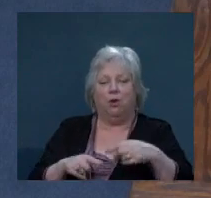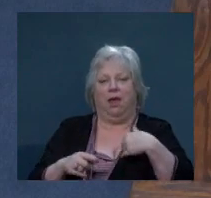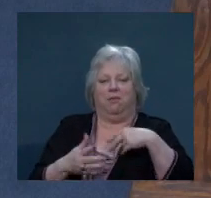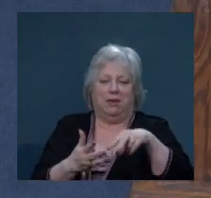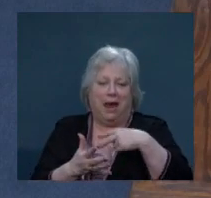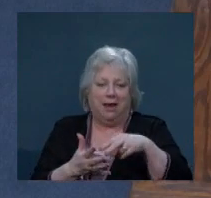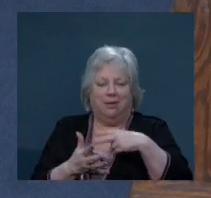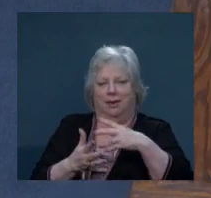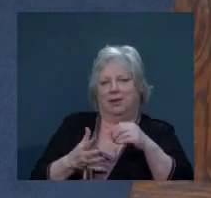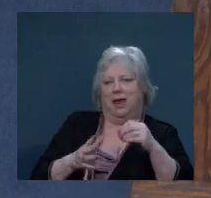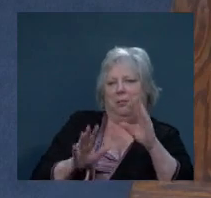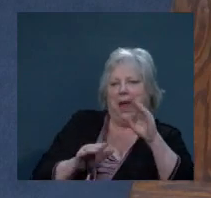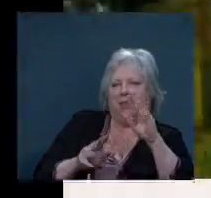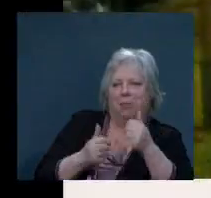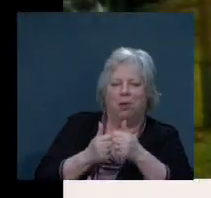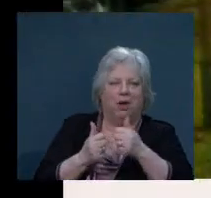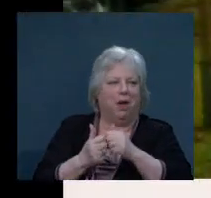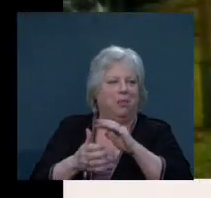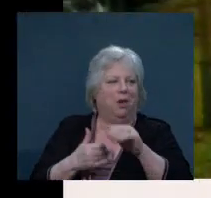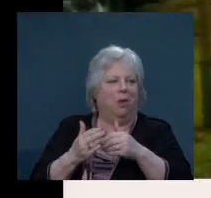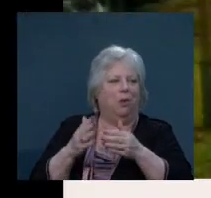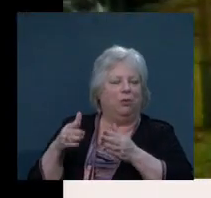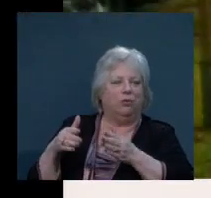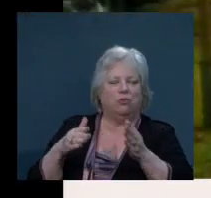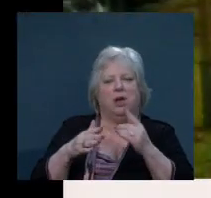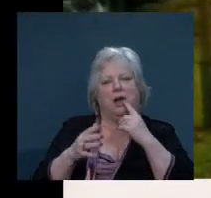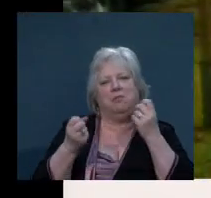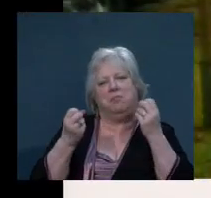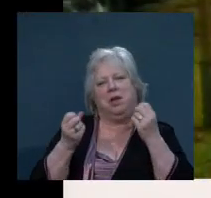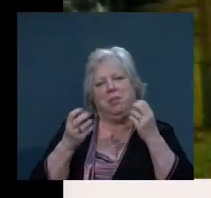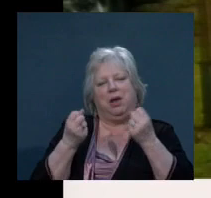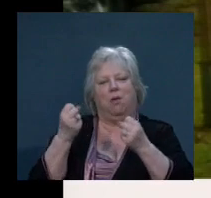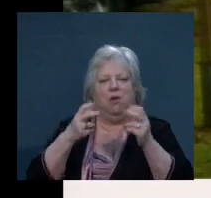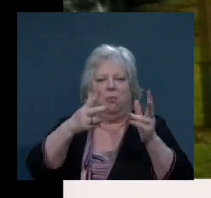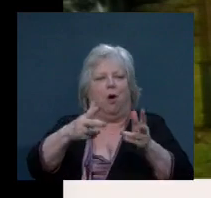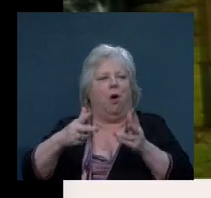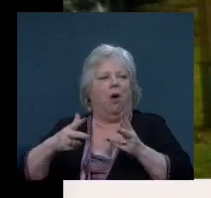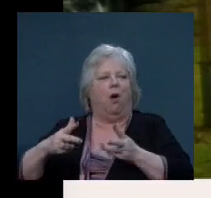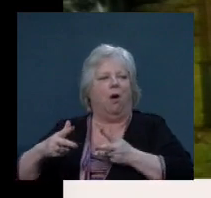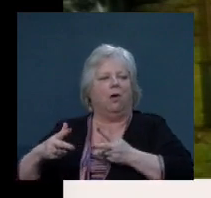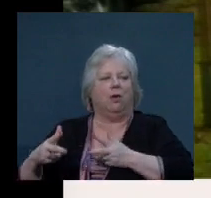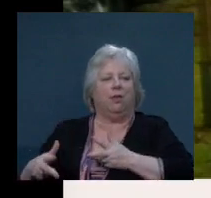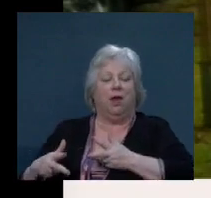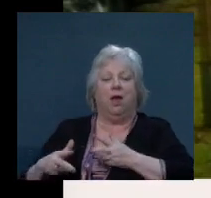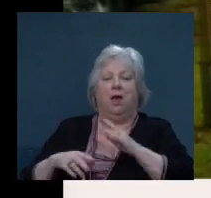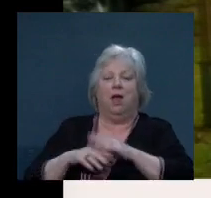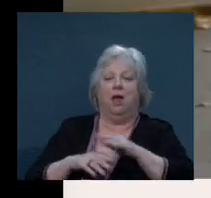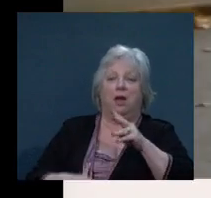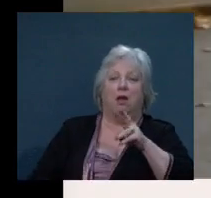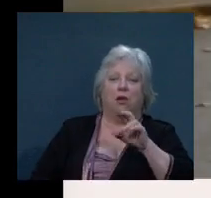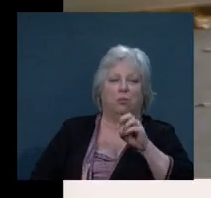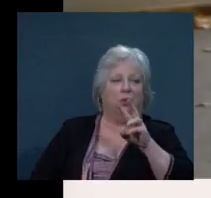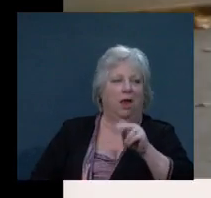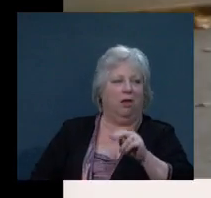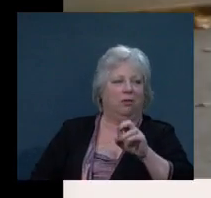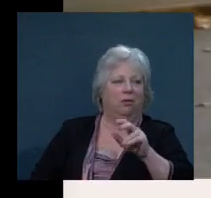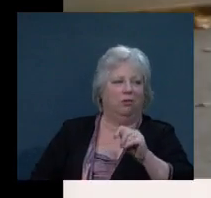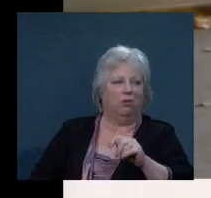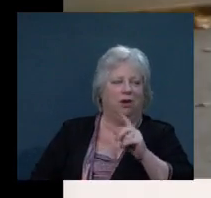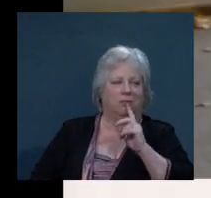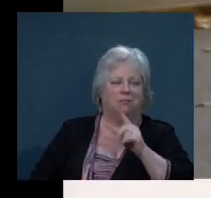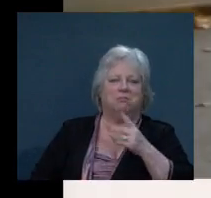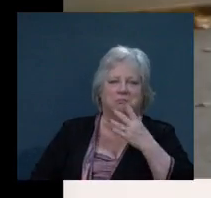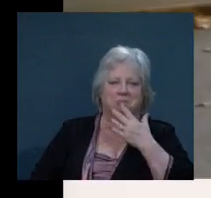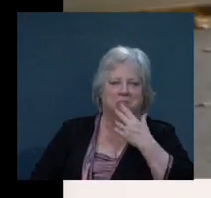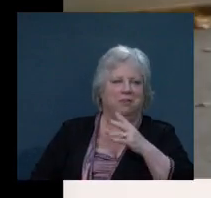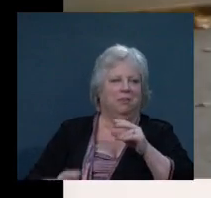and basketball games, the whole street has a lot of cars parking on there and on Brown Street. It's pretty